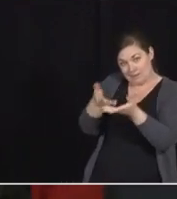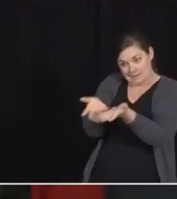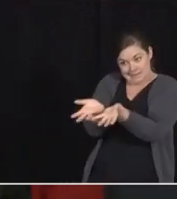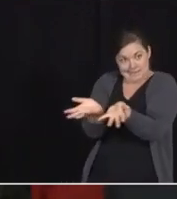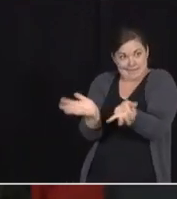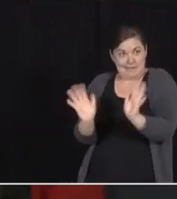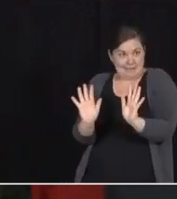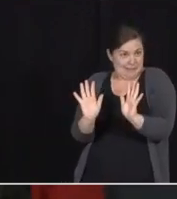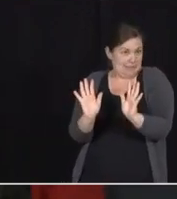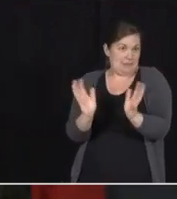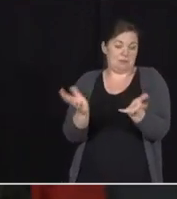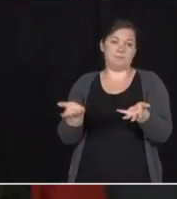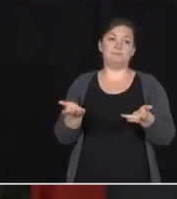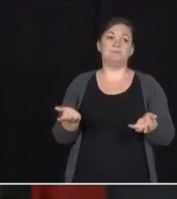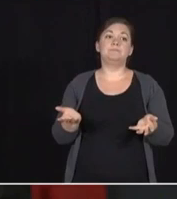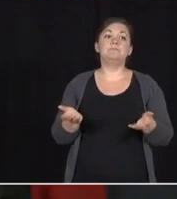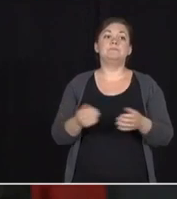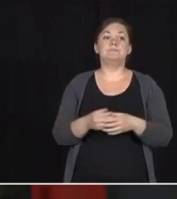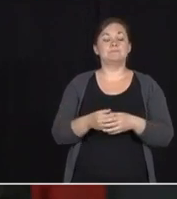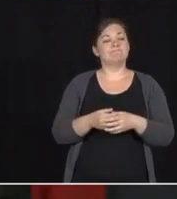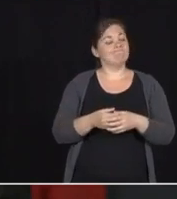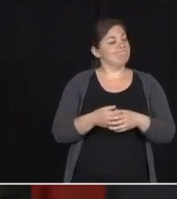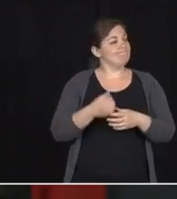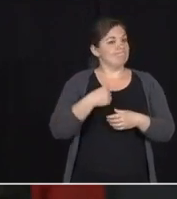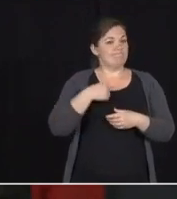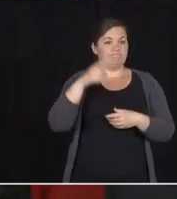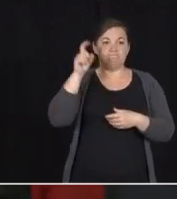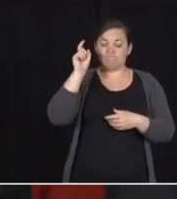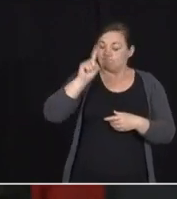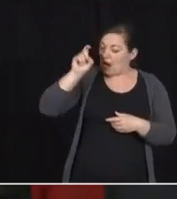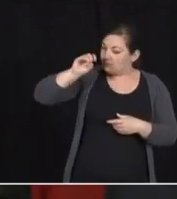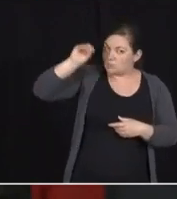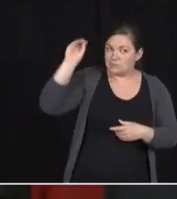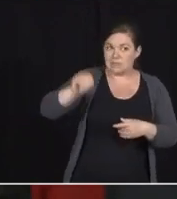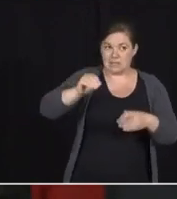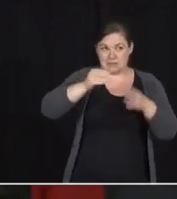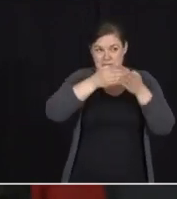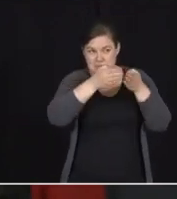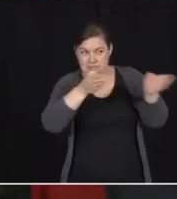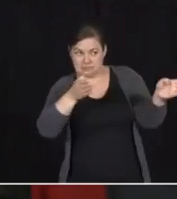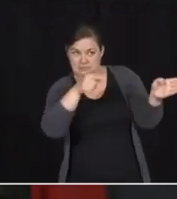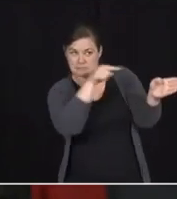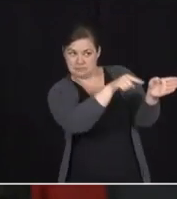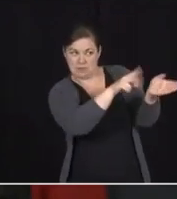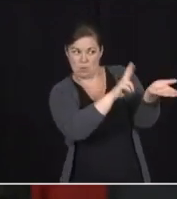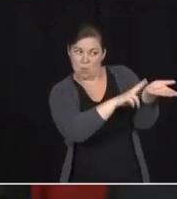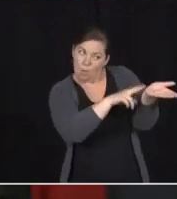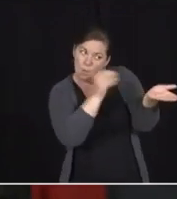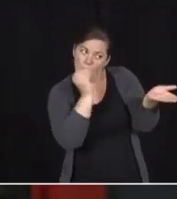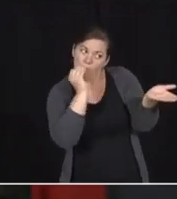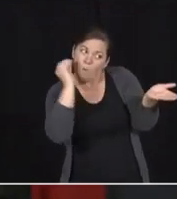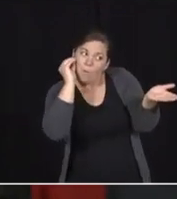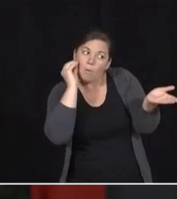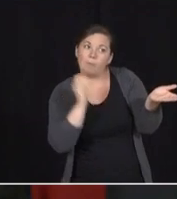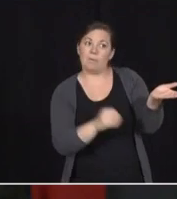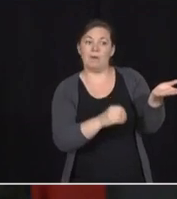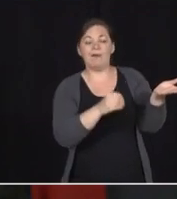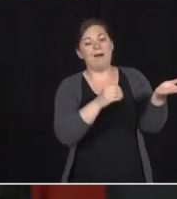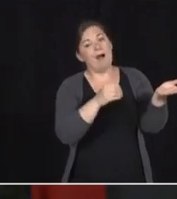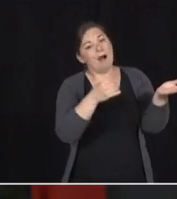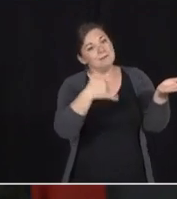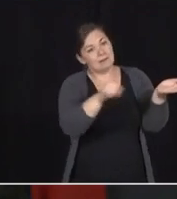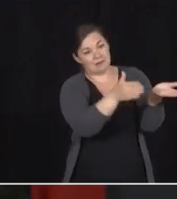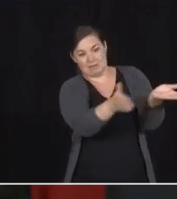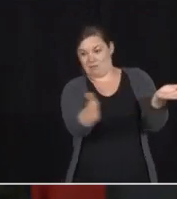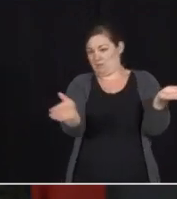We're always gonna give it our 100% attention in long-term care, but we're also focusing on the public. And I'll hand this over to